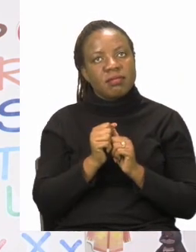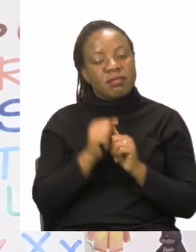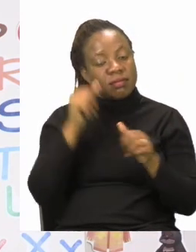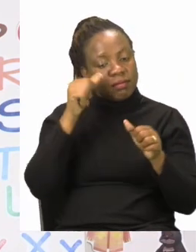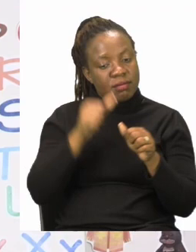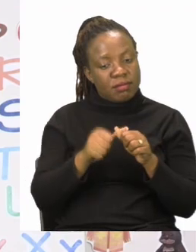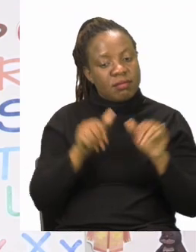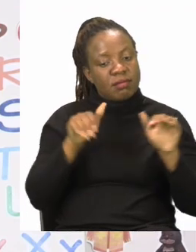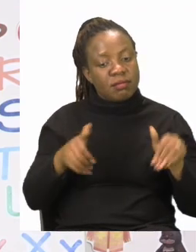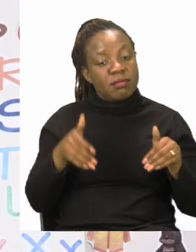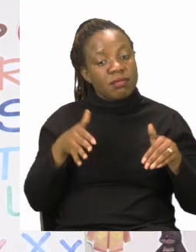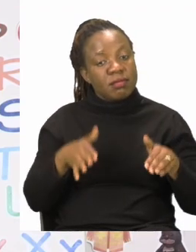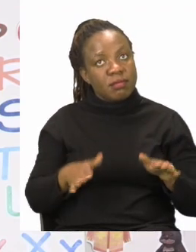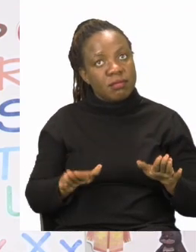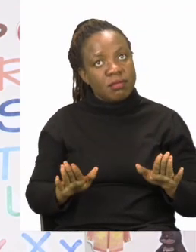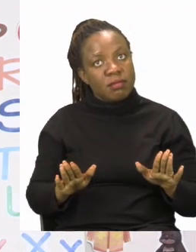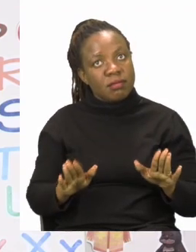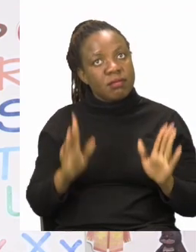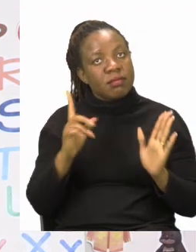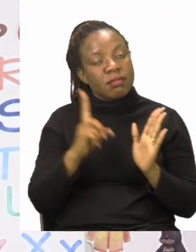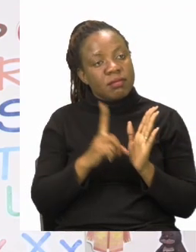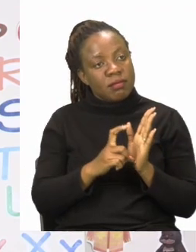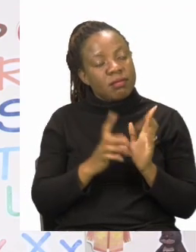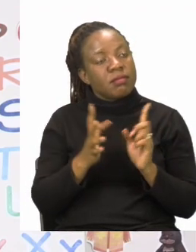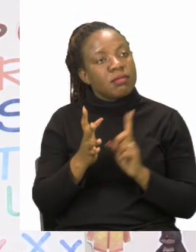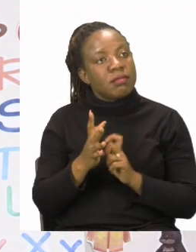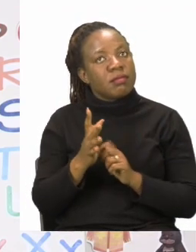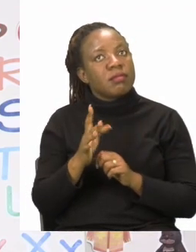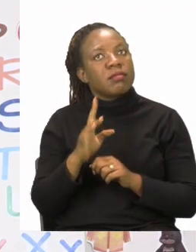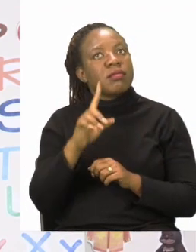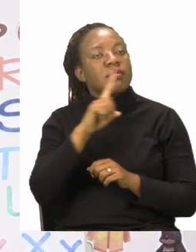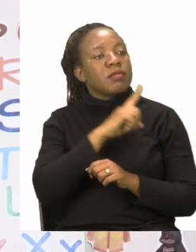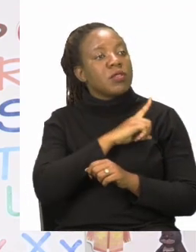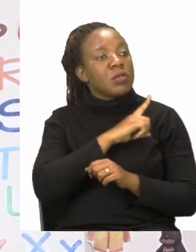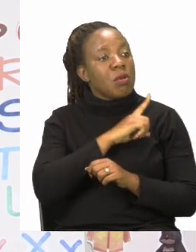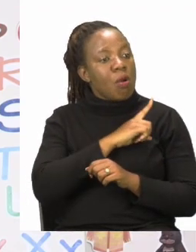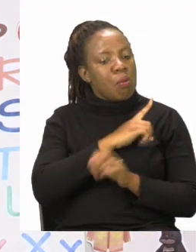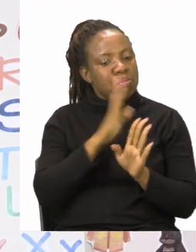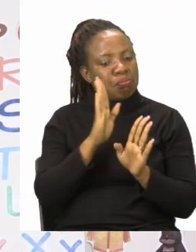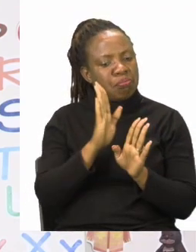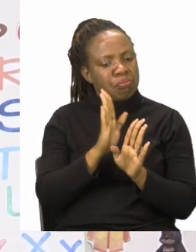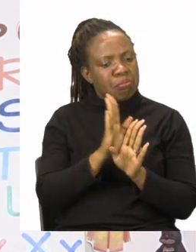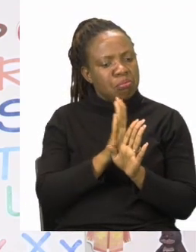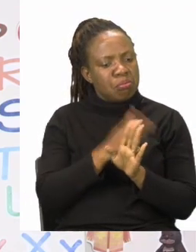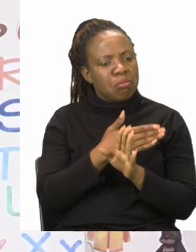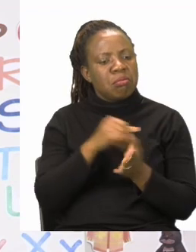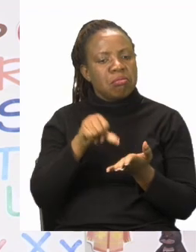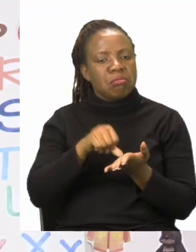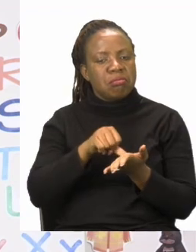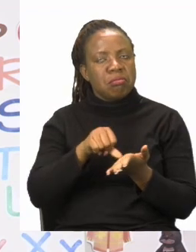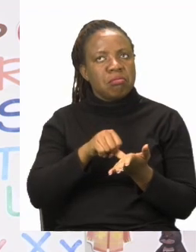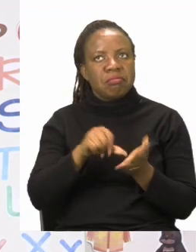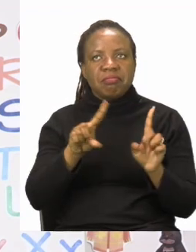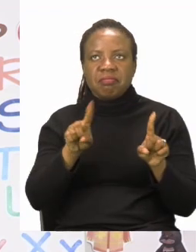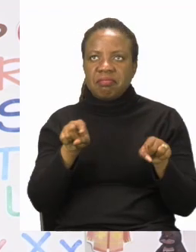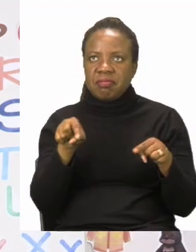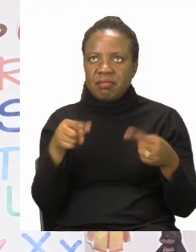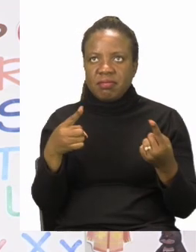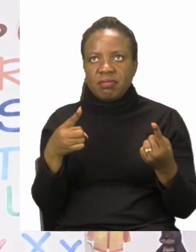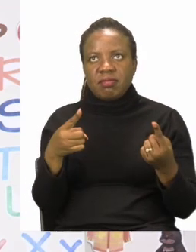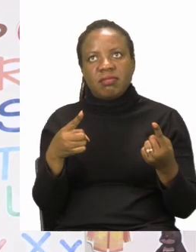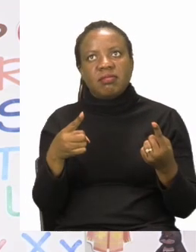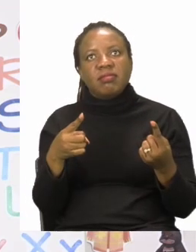we need to sanitize so that we can clean our hands and get rid of all the nasty